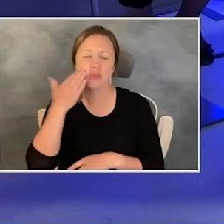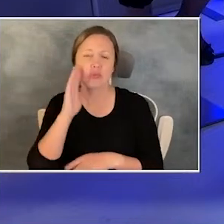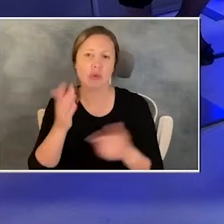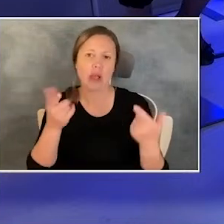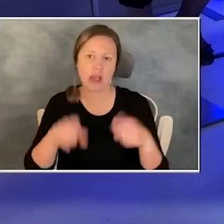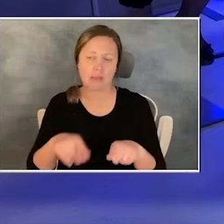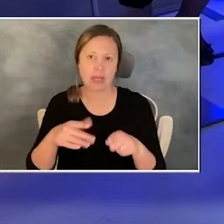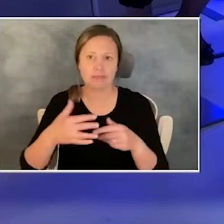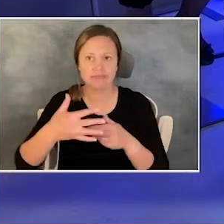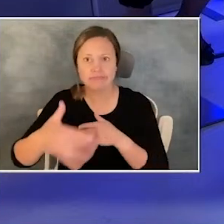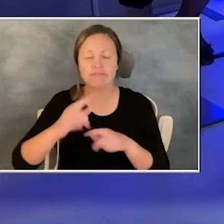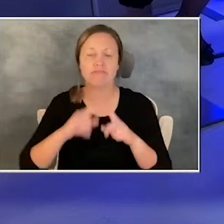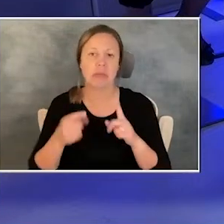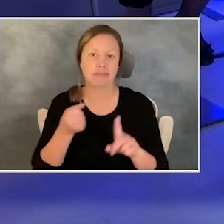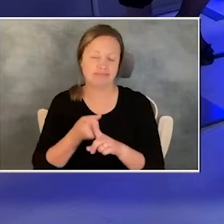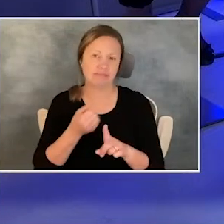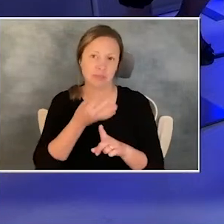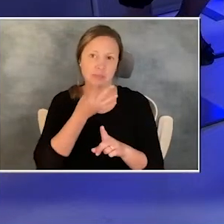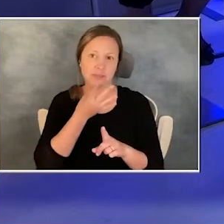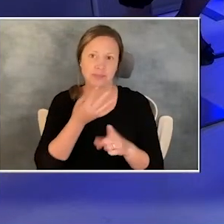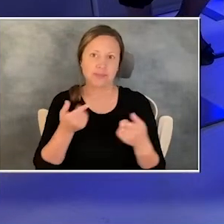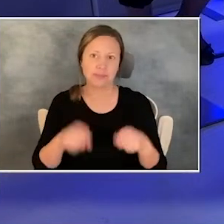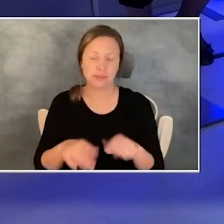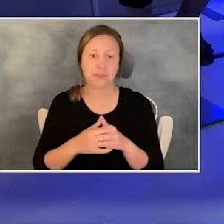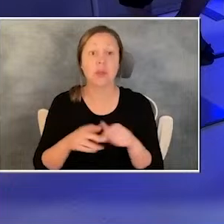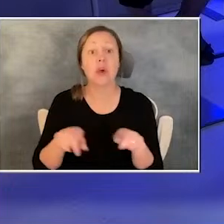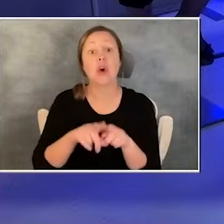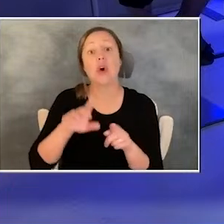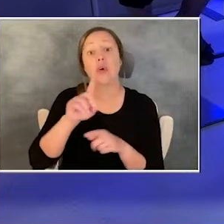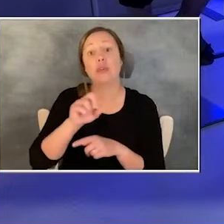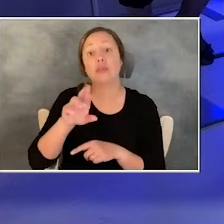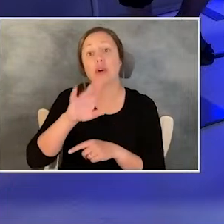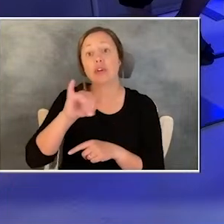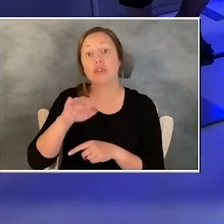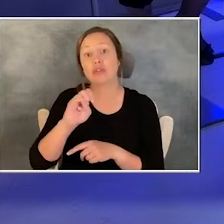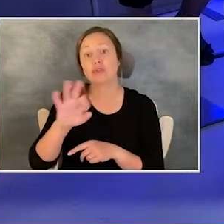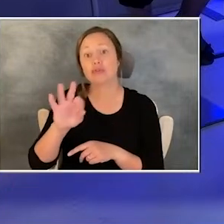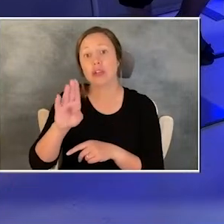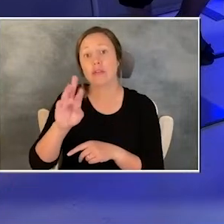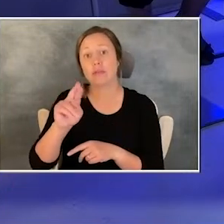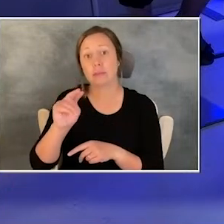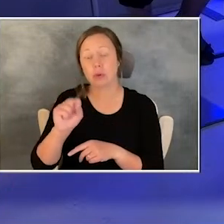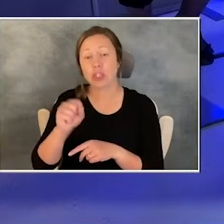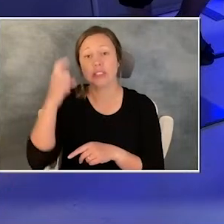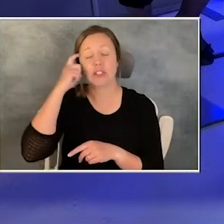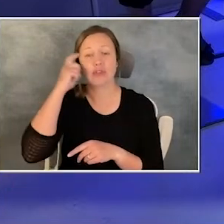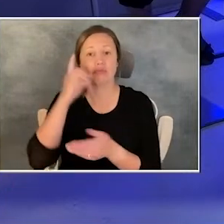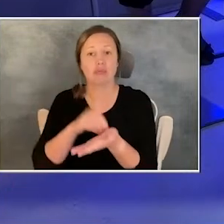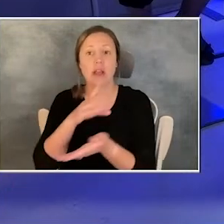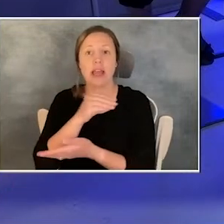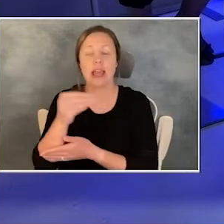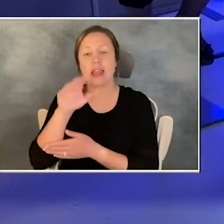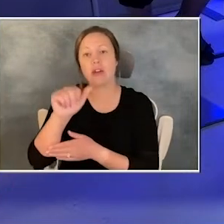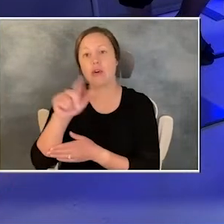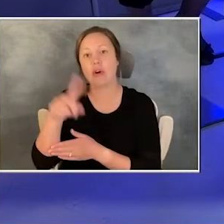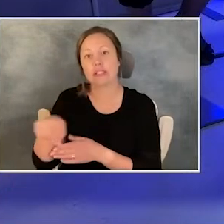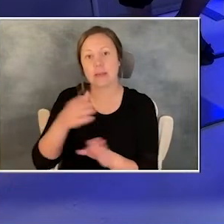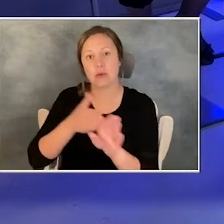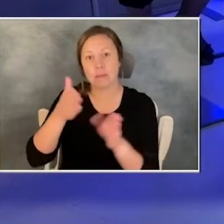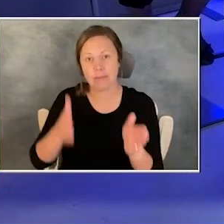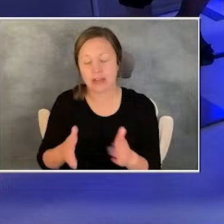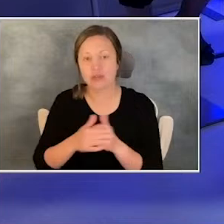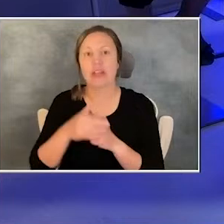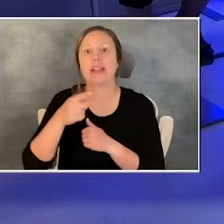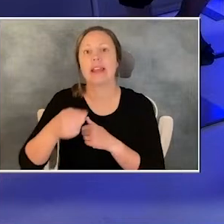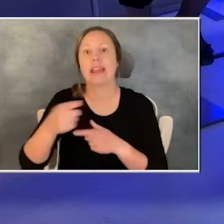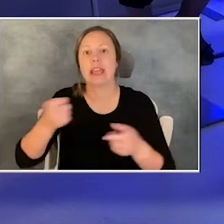talk a little bit about that. We're also joined by Dr. Jeff Burns, a neurologist and Alzheimer's specialist who leads the Memory Care Clinic and co-directs the Alzheimer's